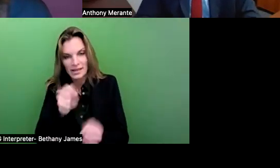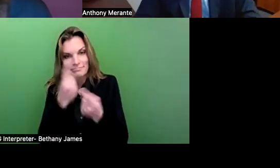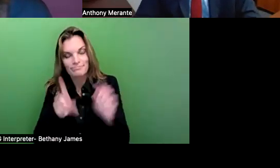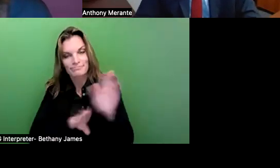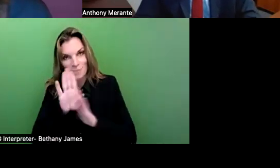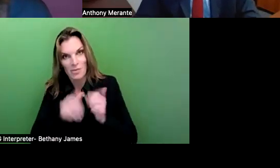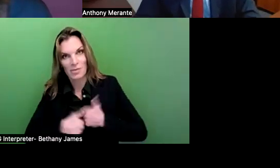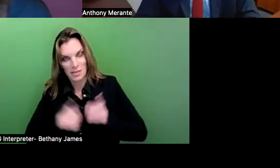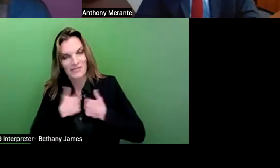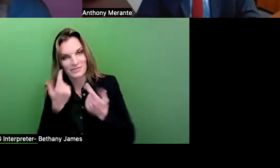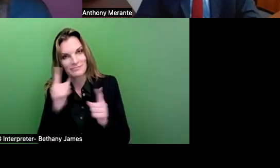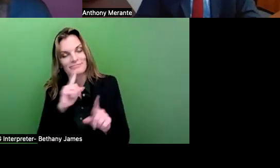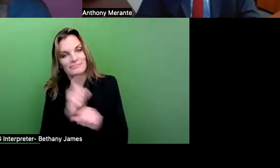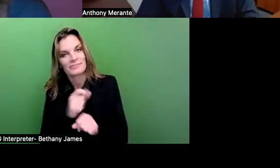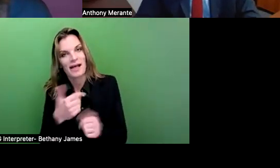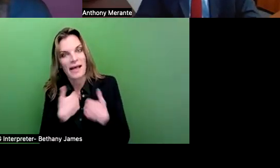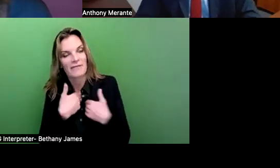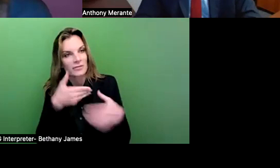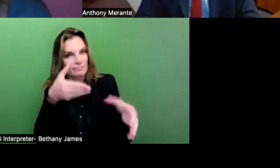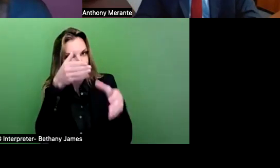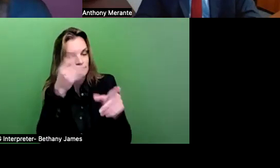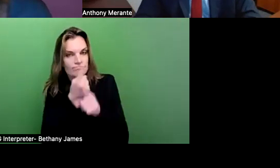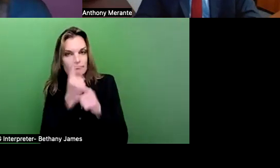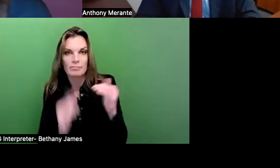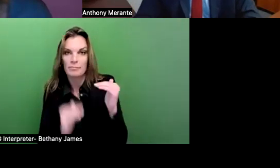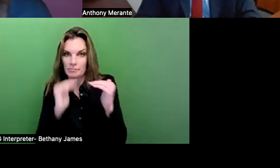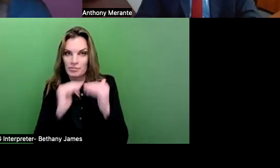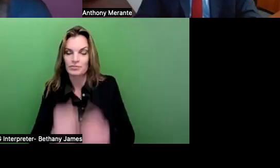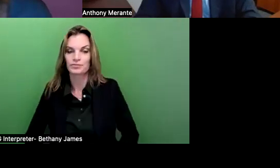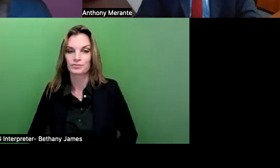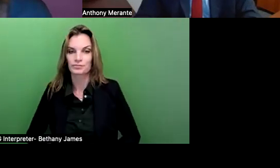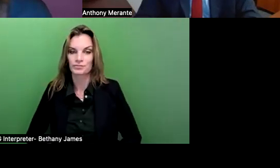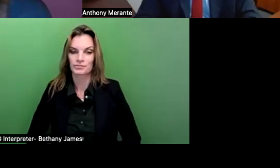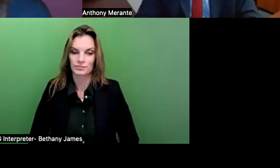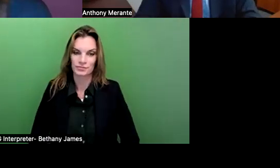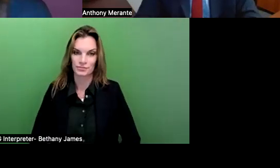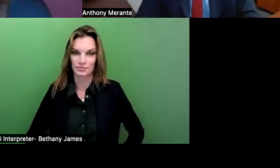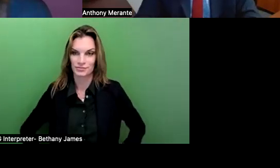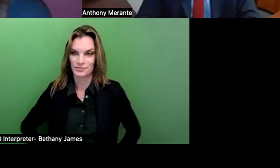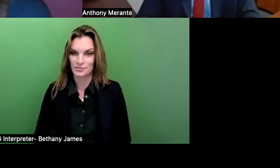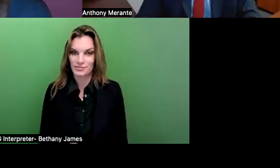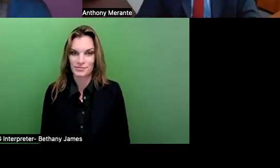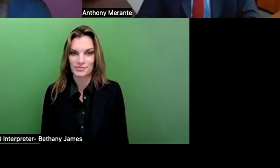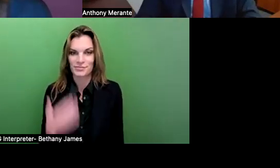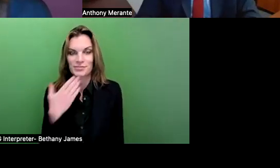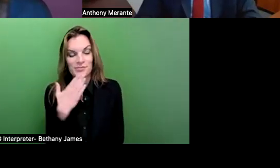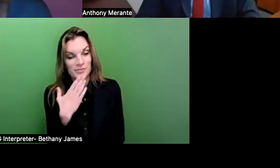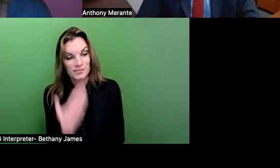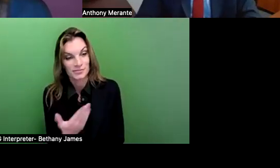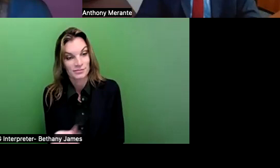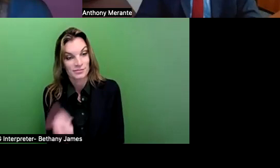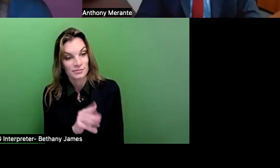and that make sure that they're reading at levels that they ought to be reading at. Thank you. Mr. Merante.